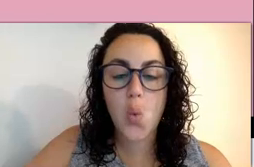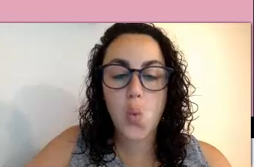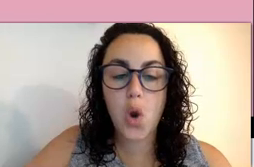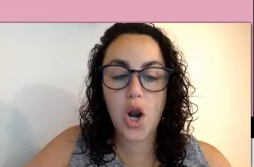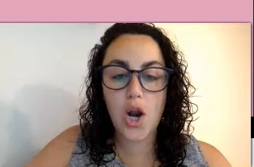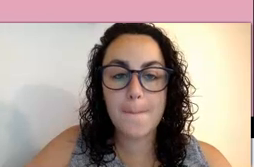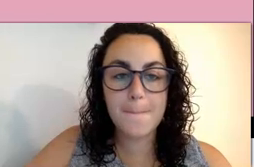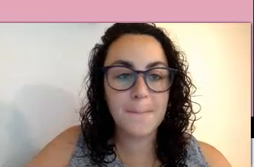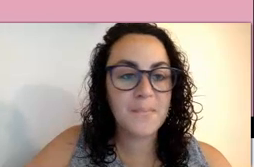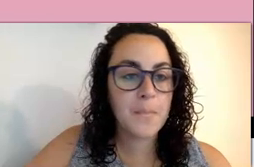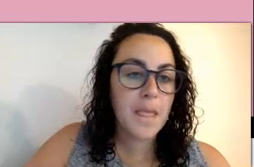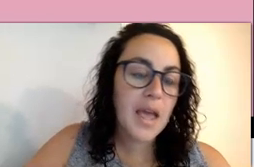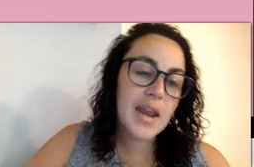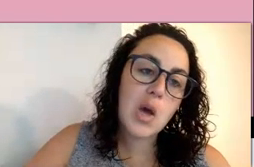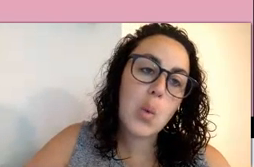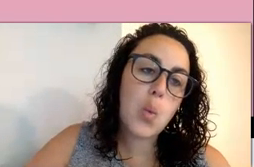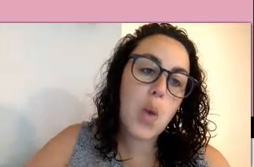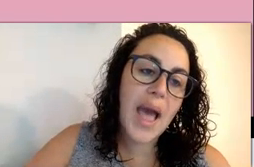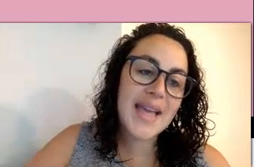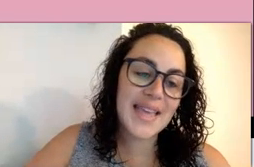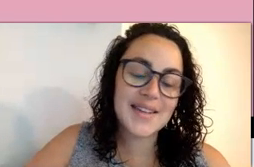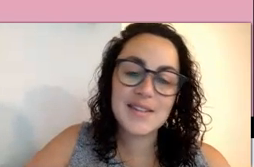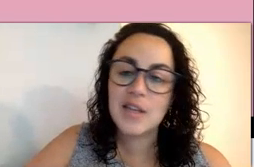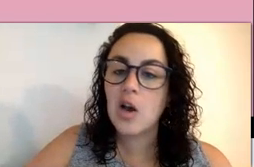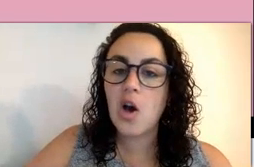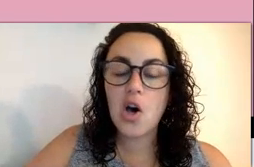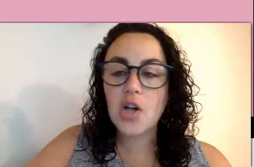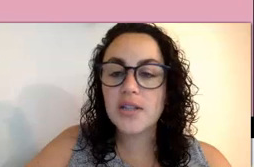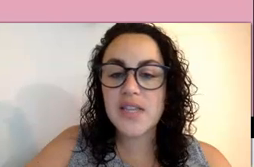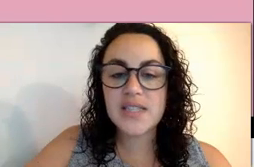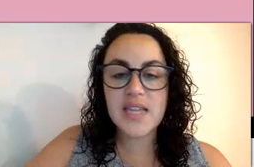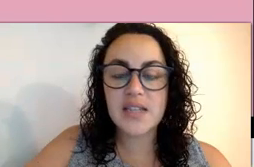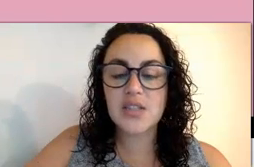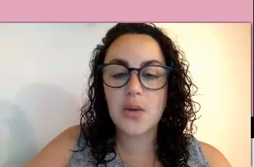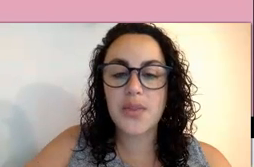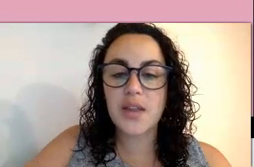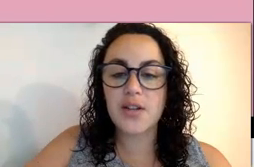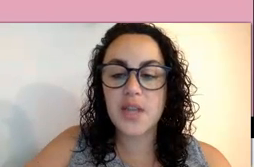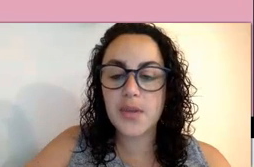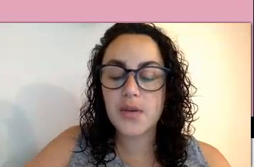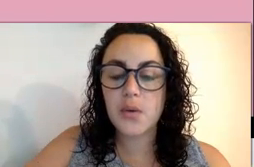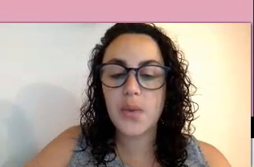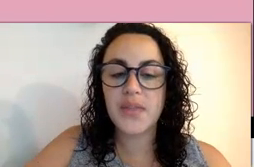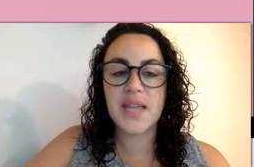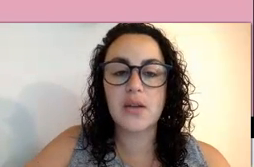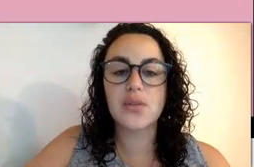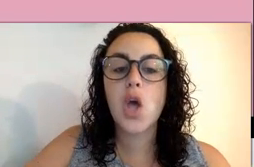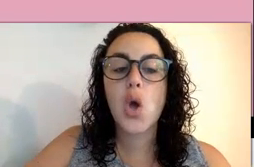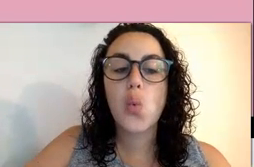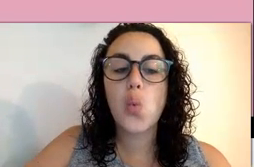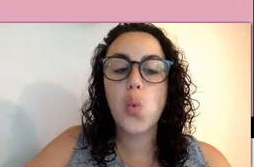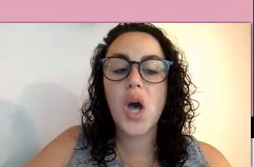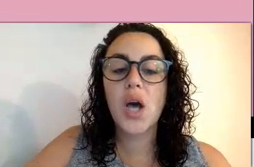a worm and a wagon. All of these things start with the letter W with the